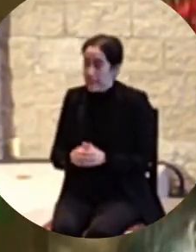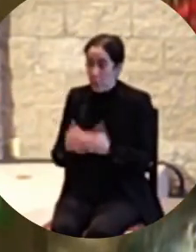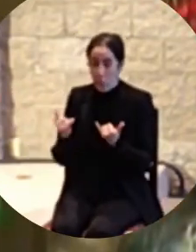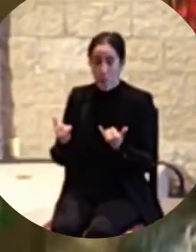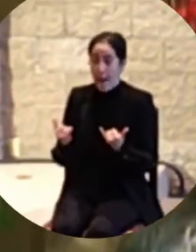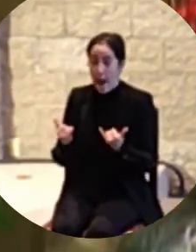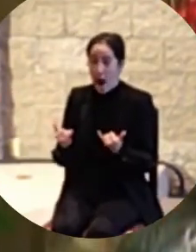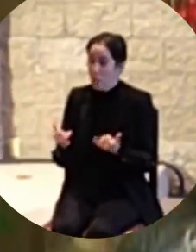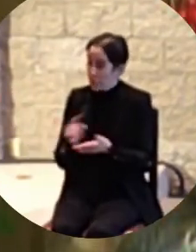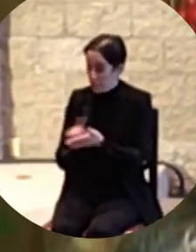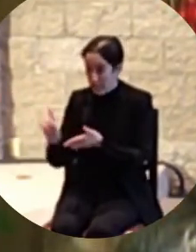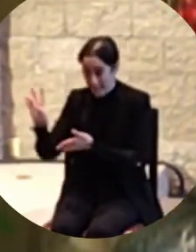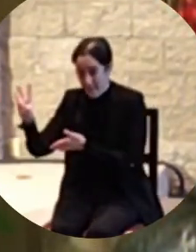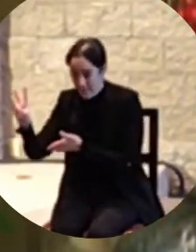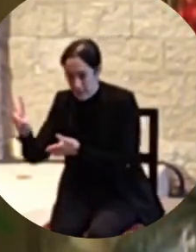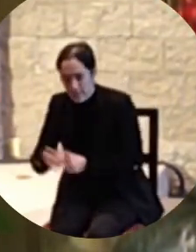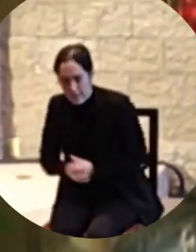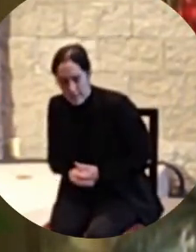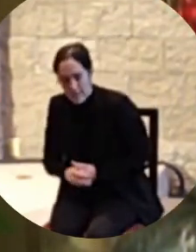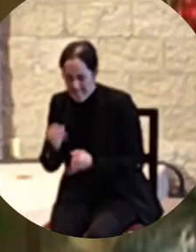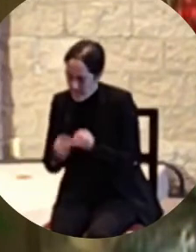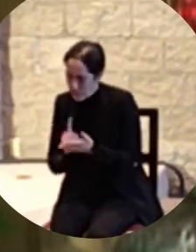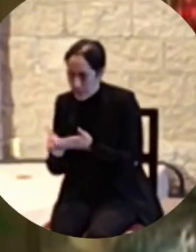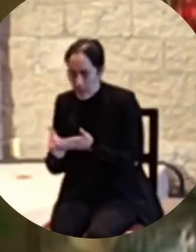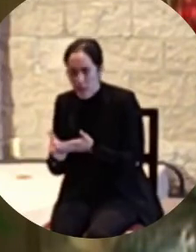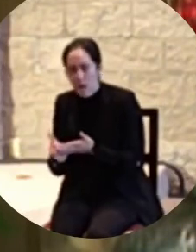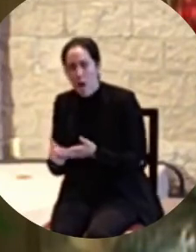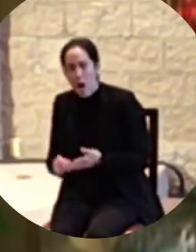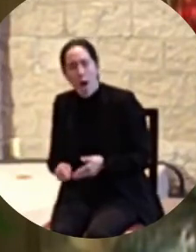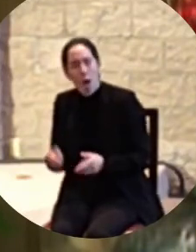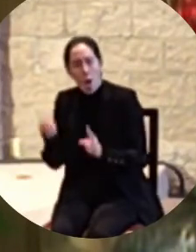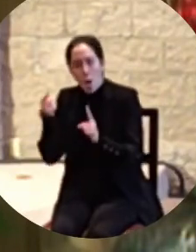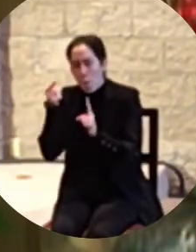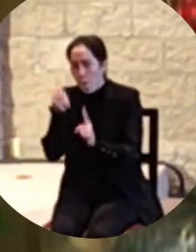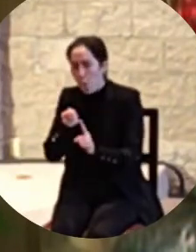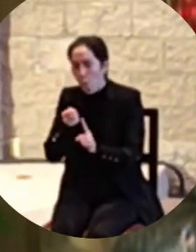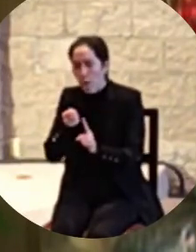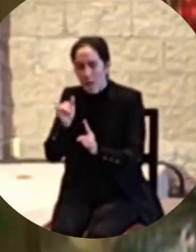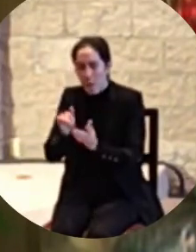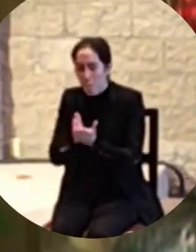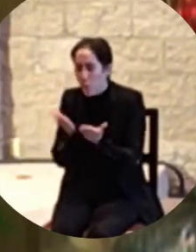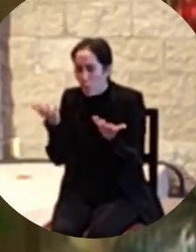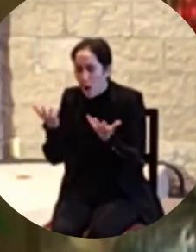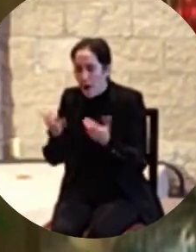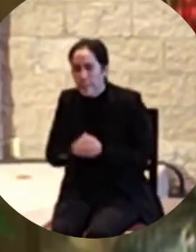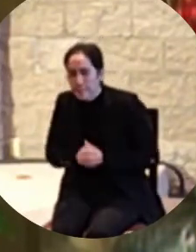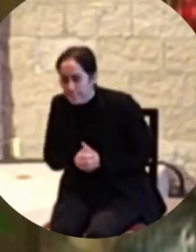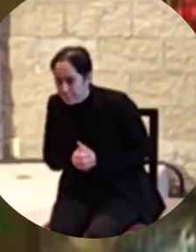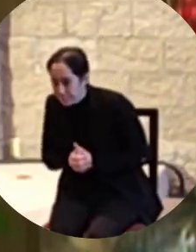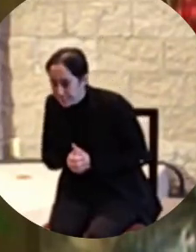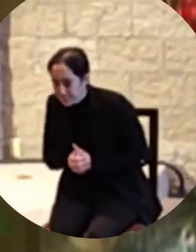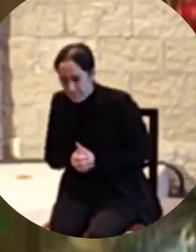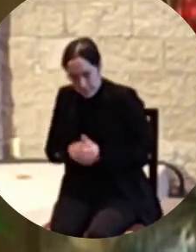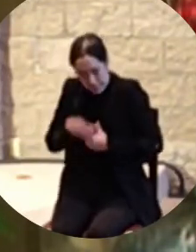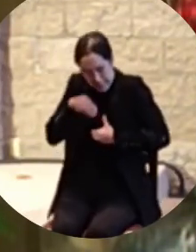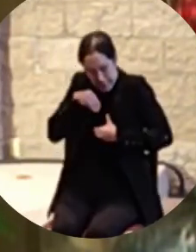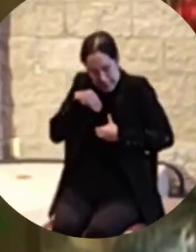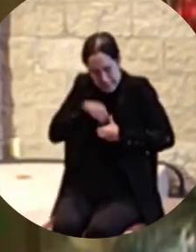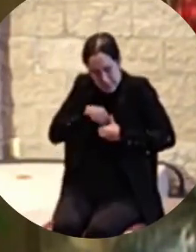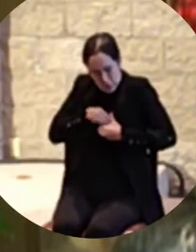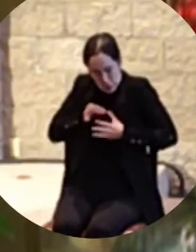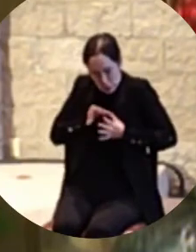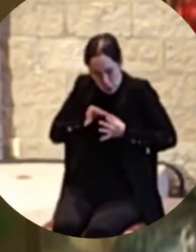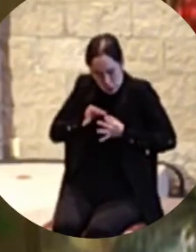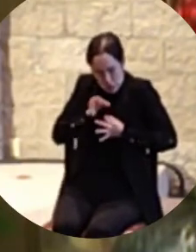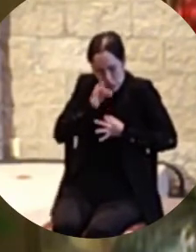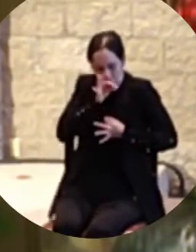whole quest of this God of love is a reminder that it is an inner spiritual quest, just not the quest of Christianity, but also